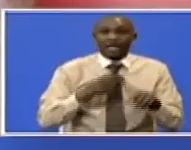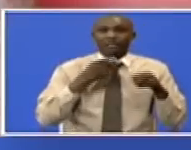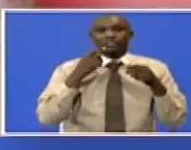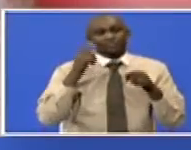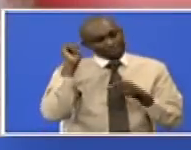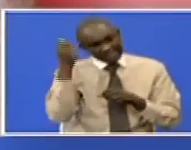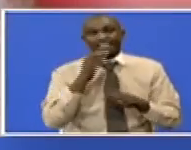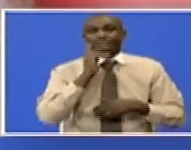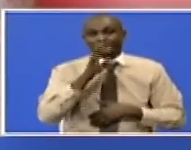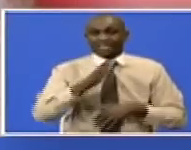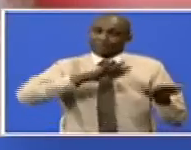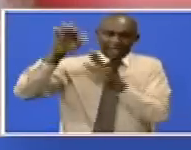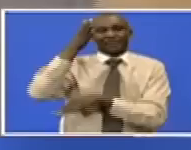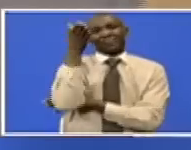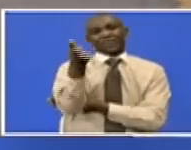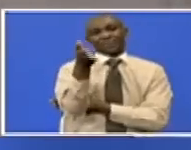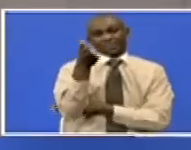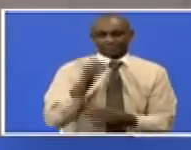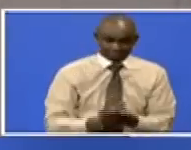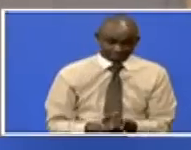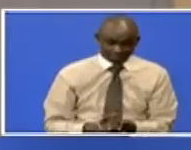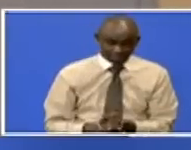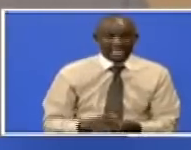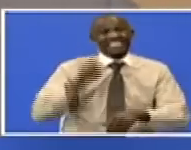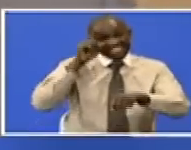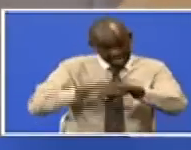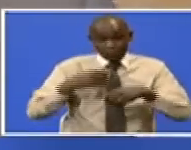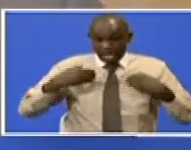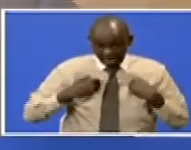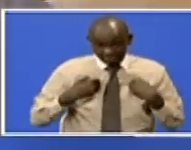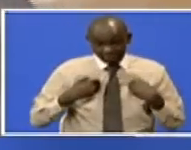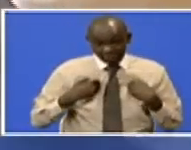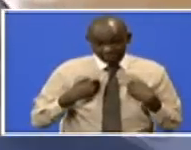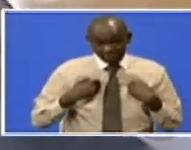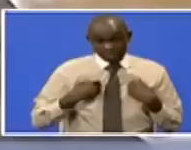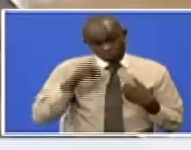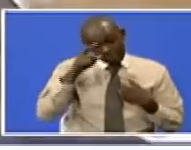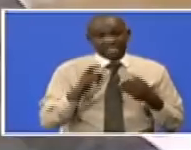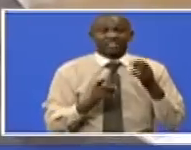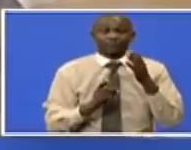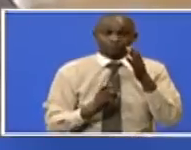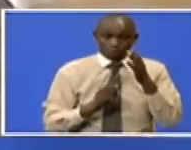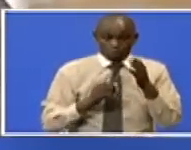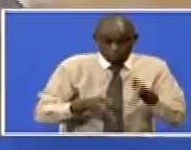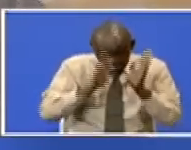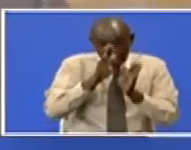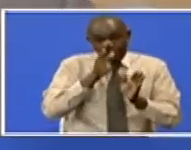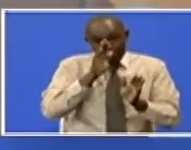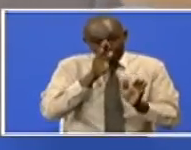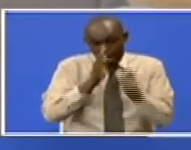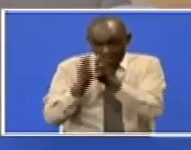address by President Uhuru Kenyatta. Once we develop a formula of delivery on the RAD issues in the